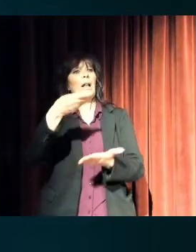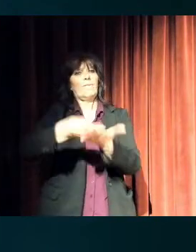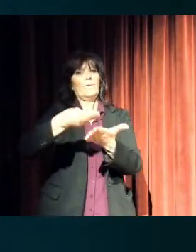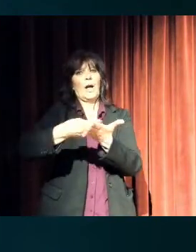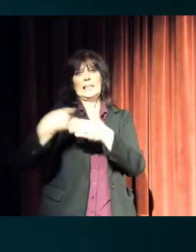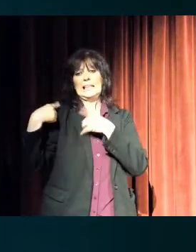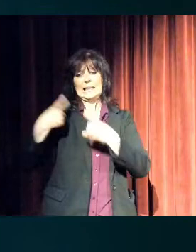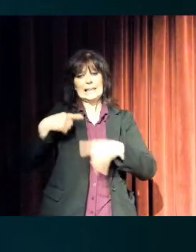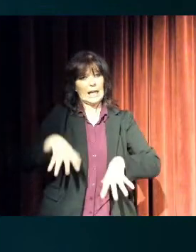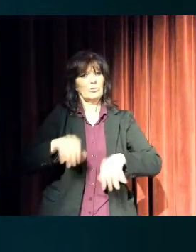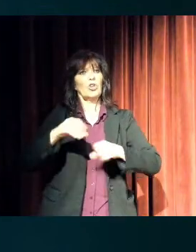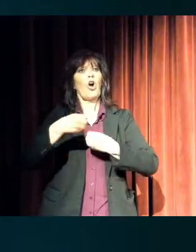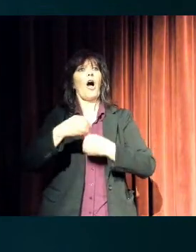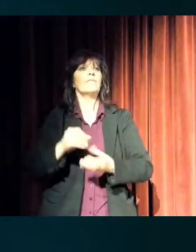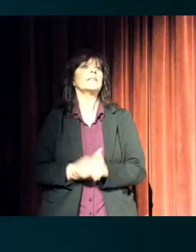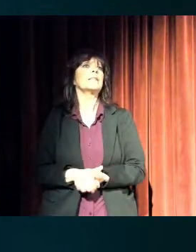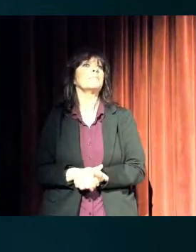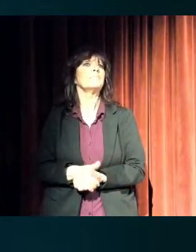since I took office.